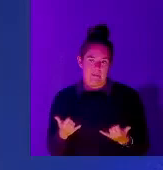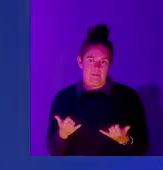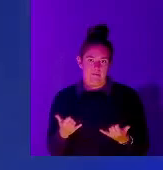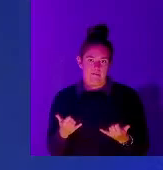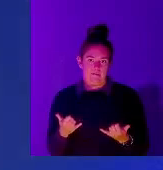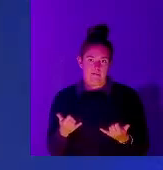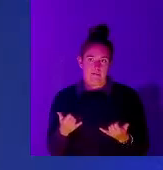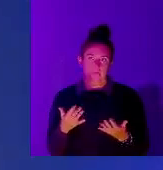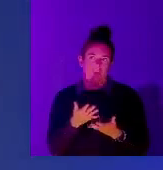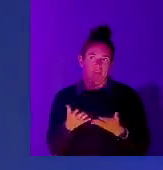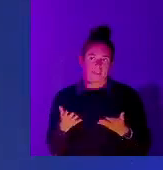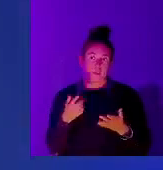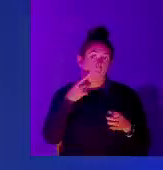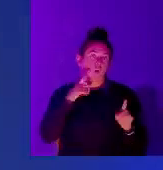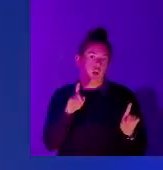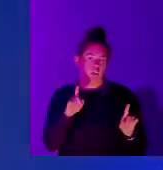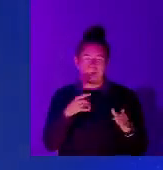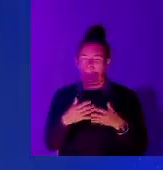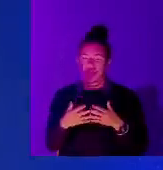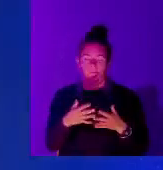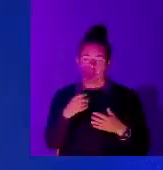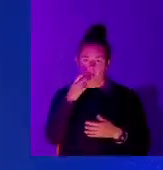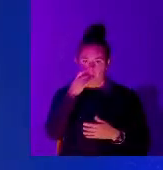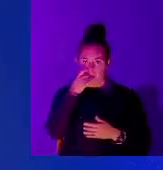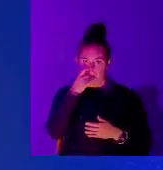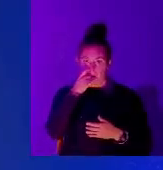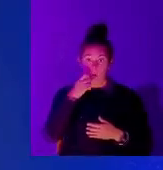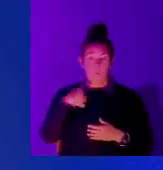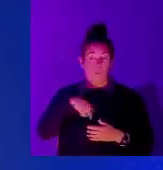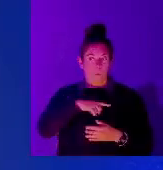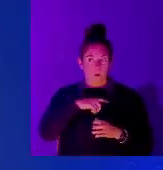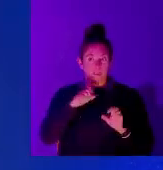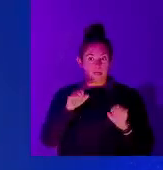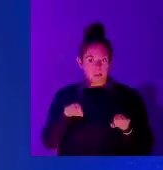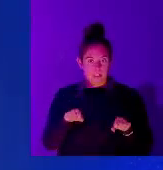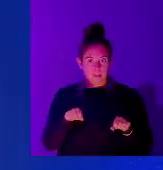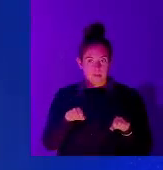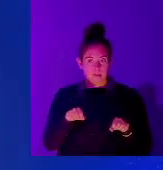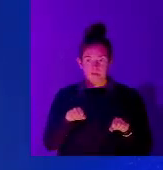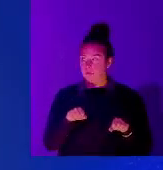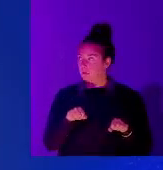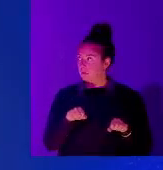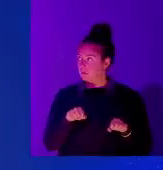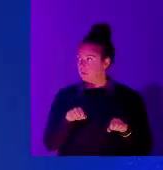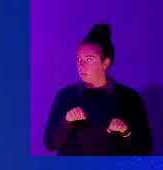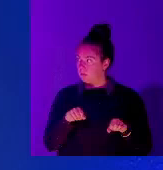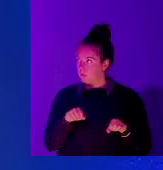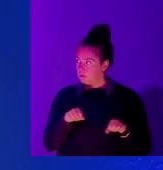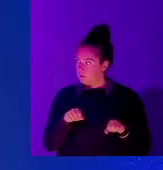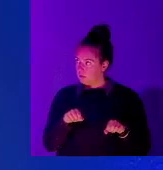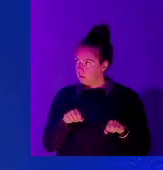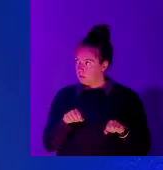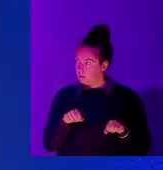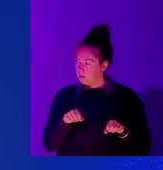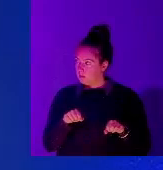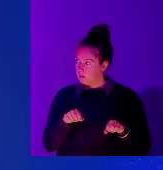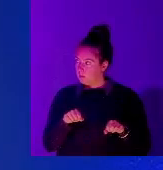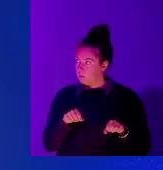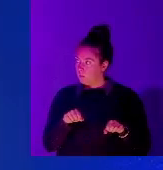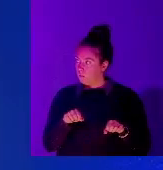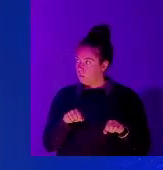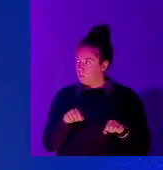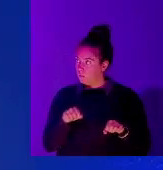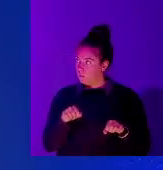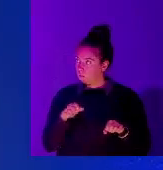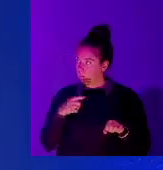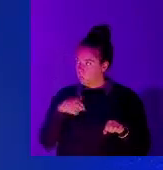We can err in doctrine if we're not applying these own measurements to our studies, our